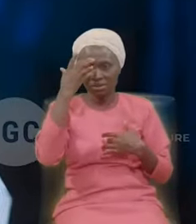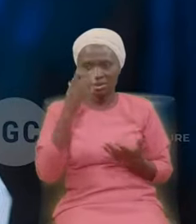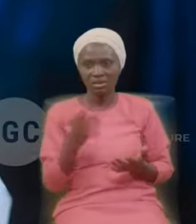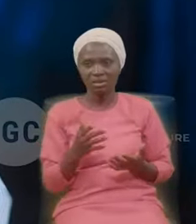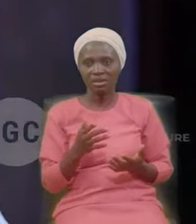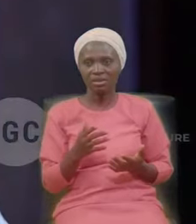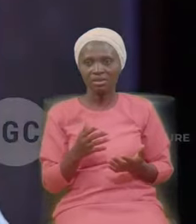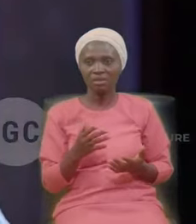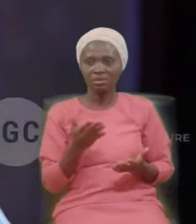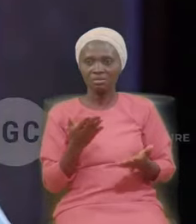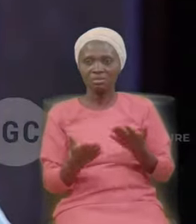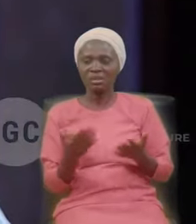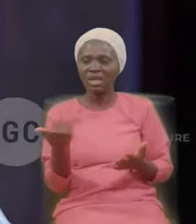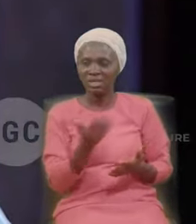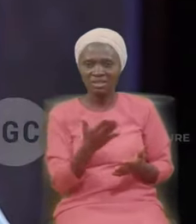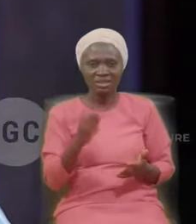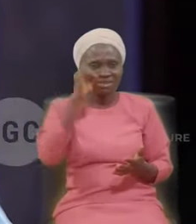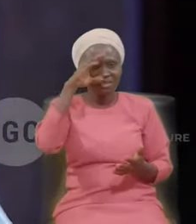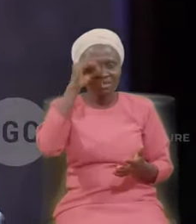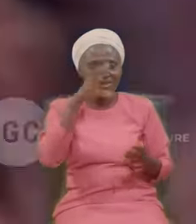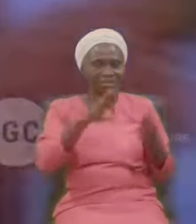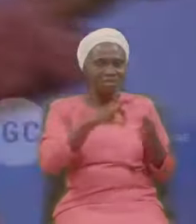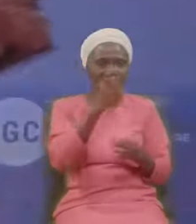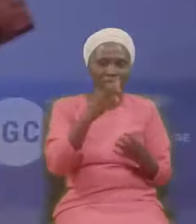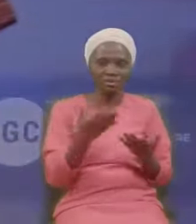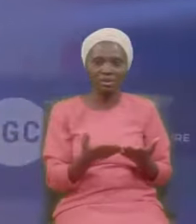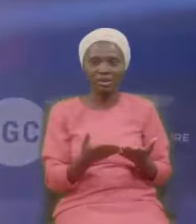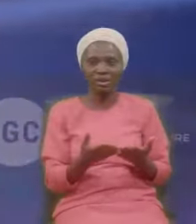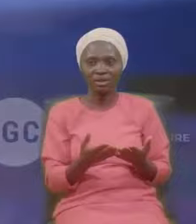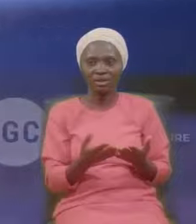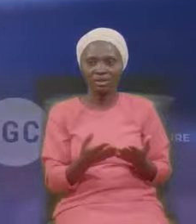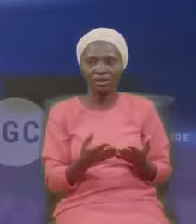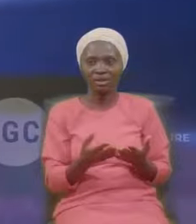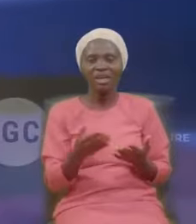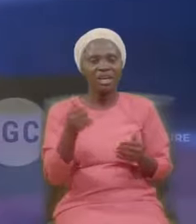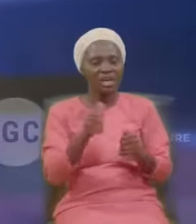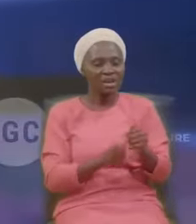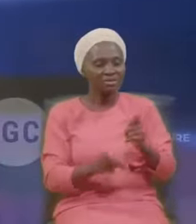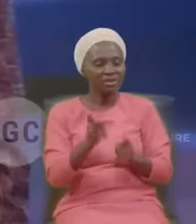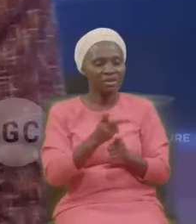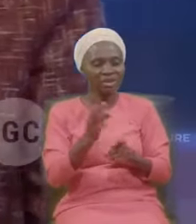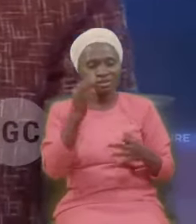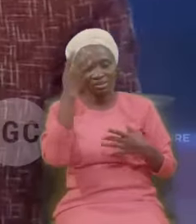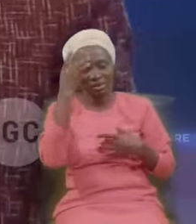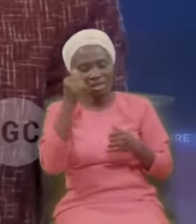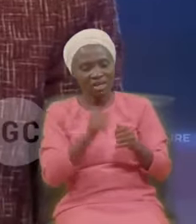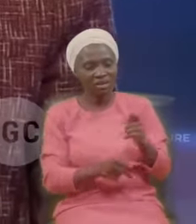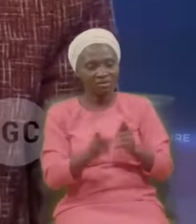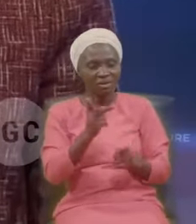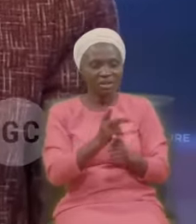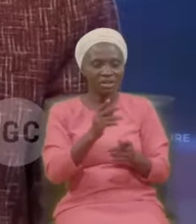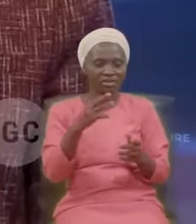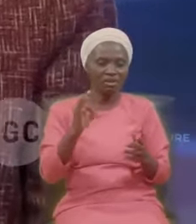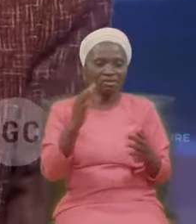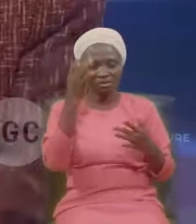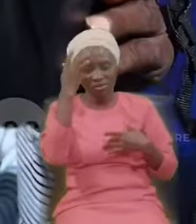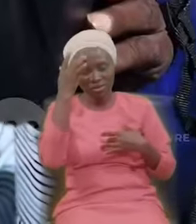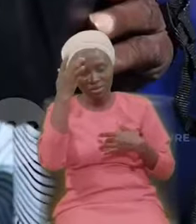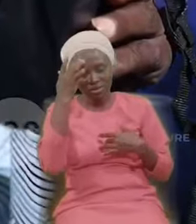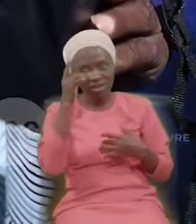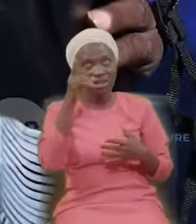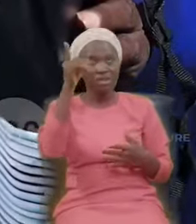juju, anything, evil spirit, let it start. Every kind of sickness, every kind of infirmity, he'll take